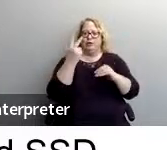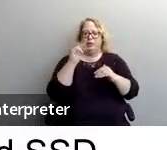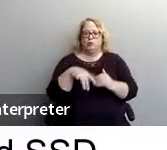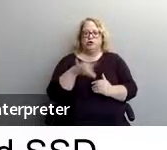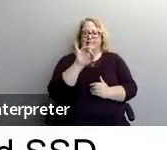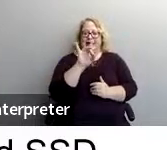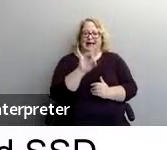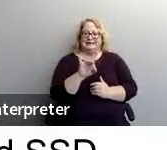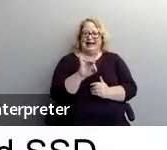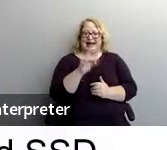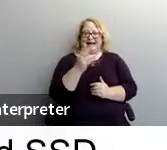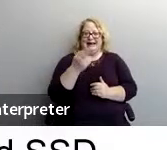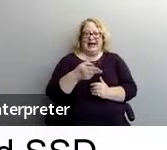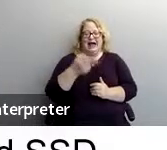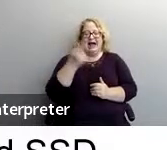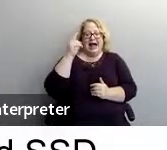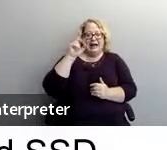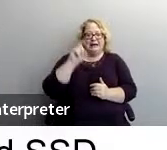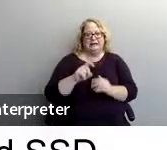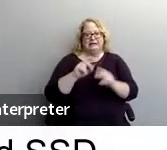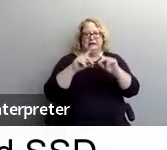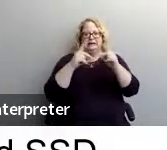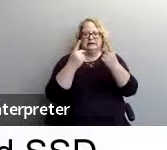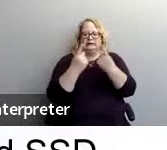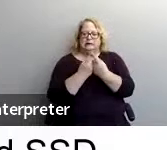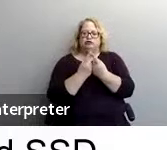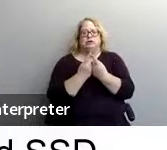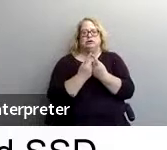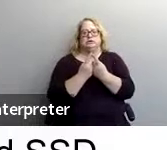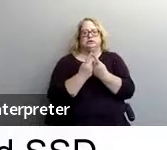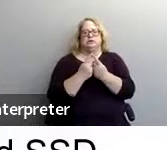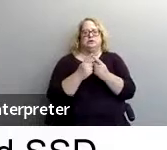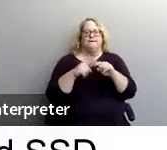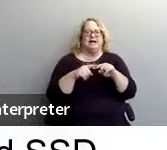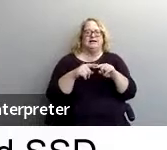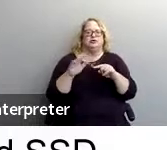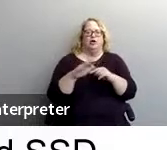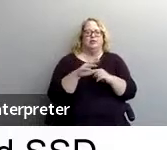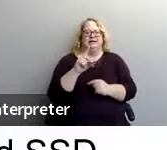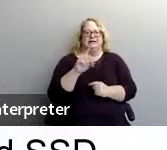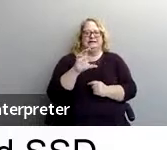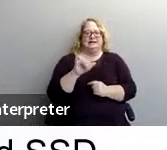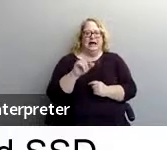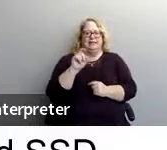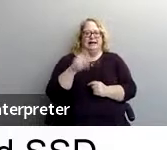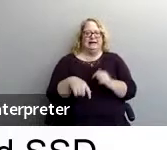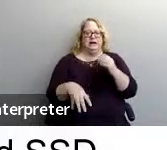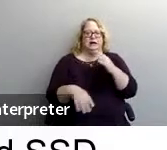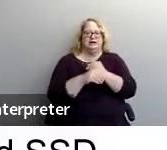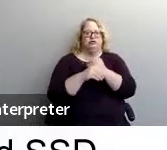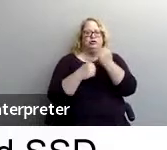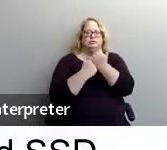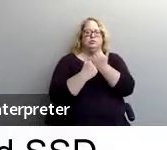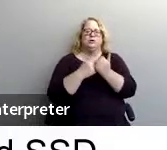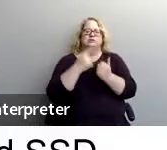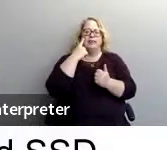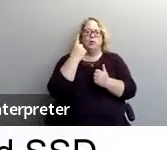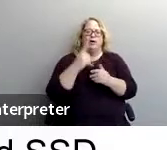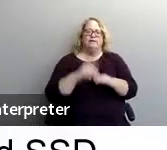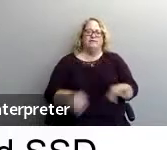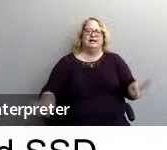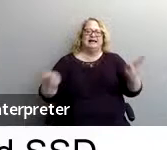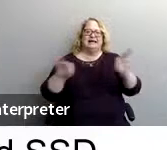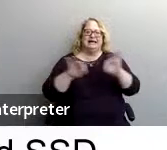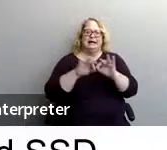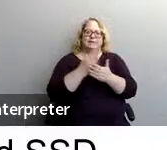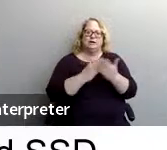those 8 high really needs districts based on the DCI that need additional support. I think one of the key pieces